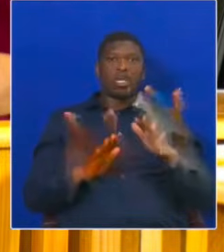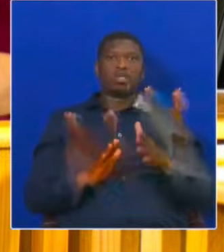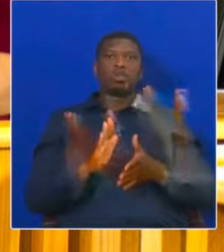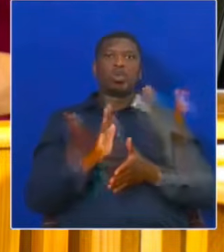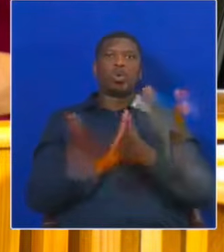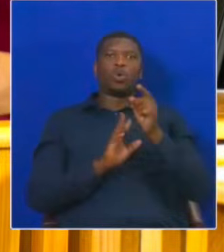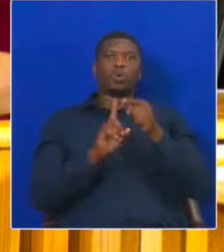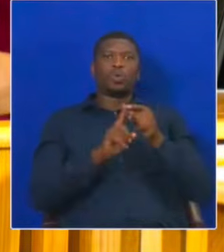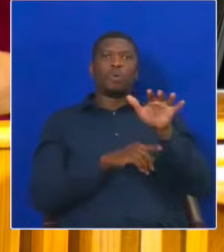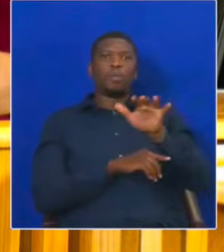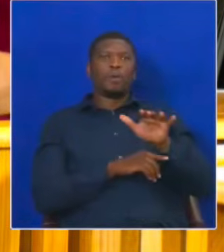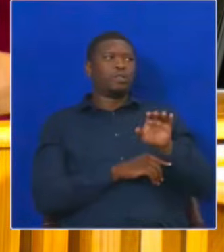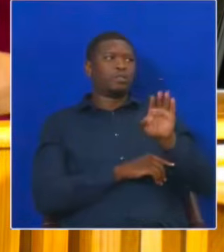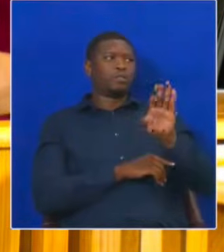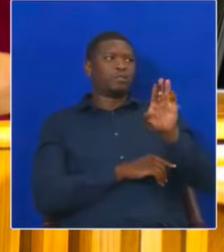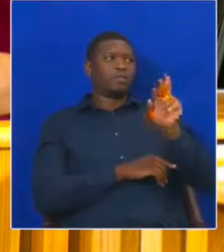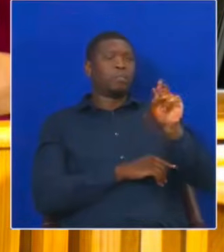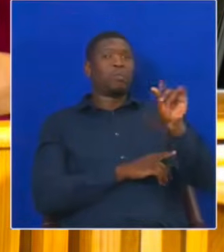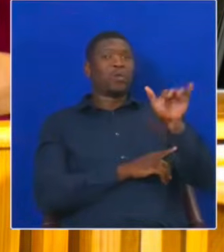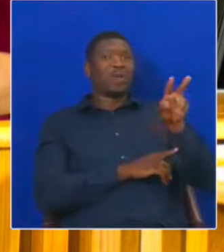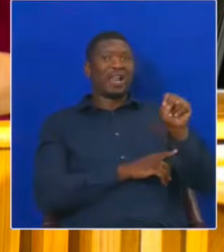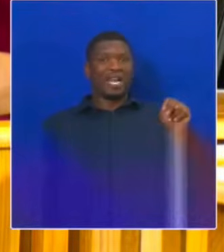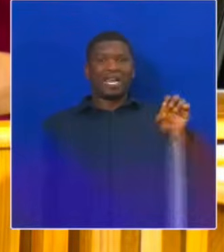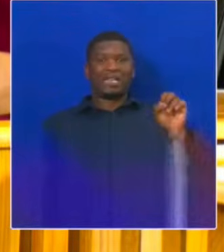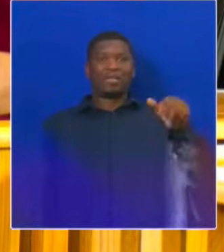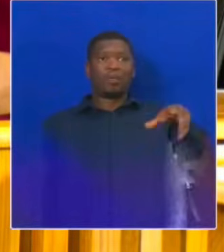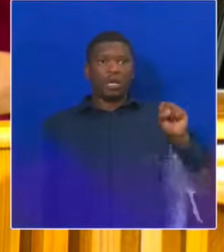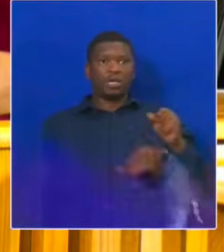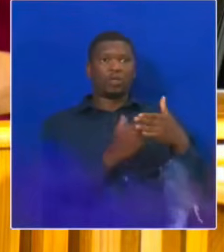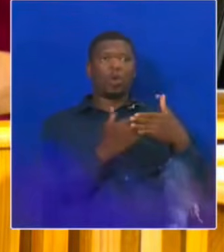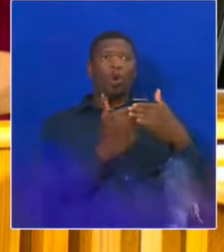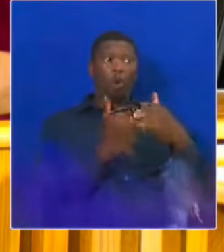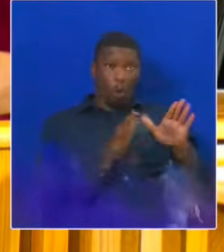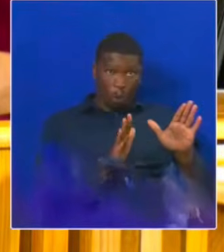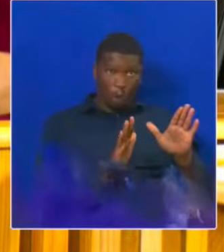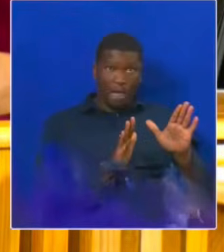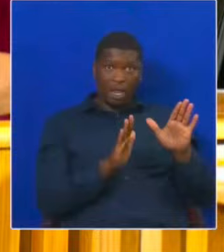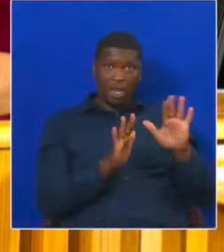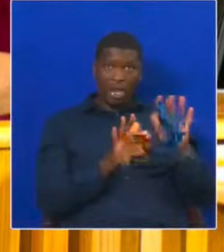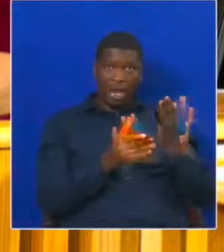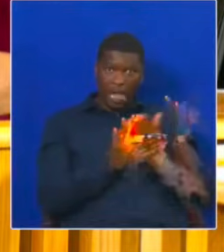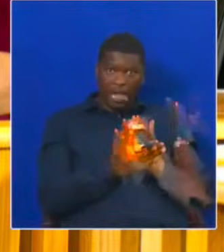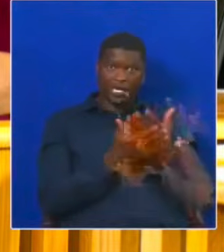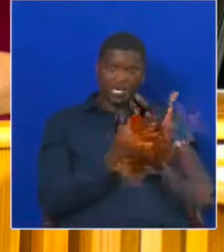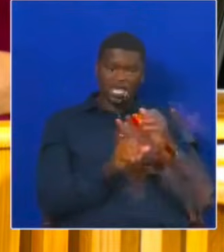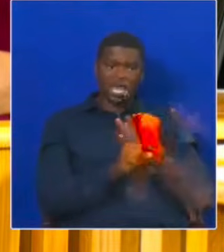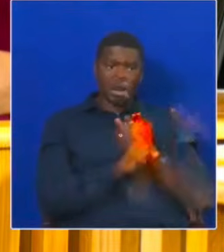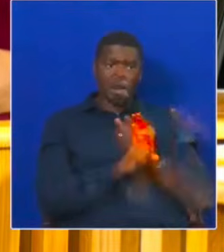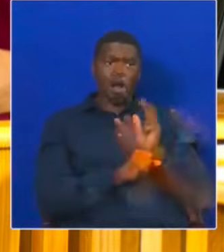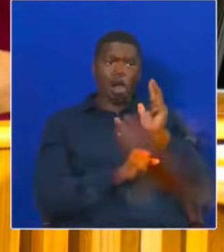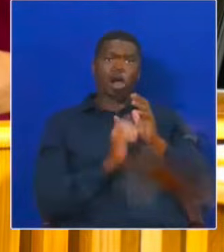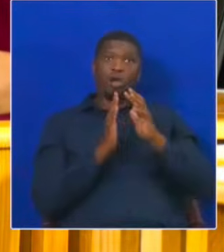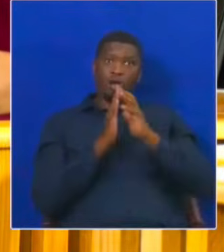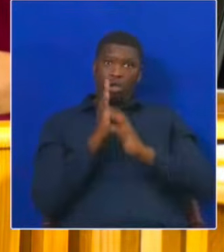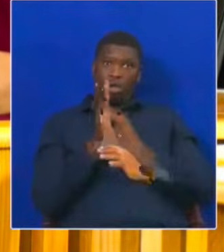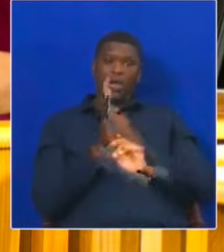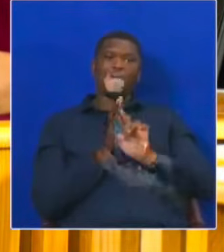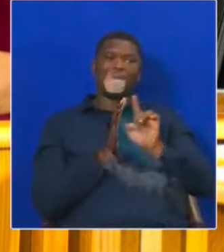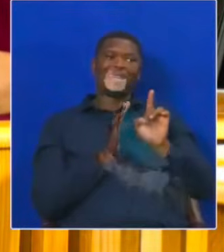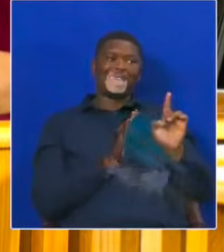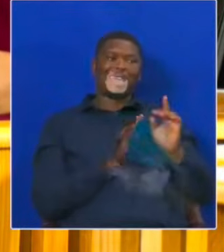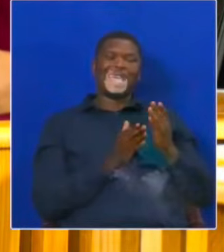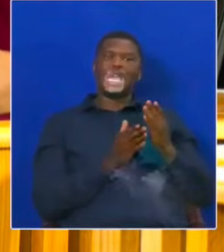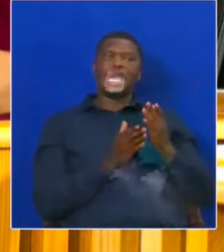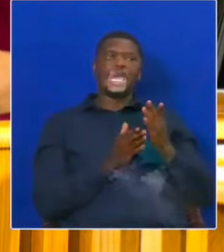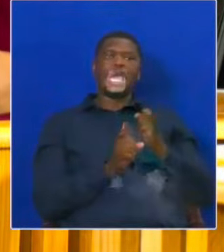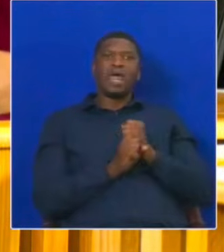a case. He made an affidavit there, but the case was never registered because the